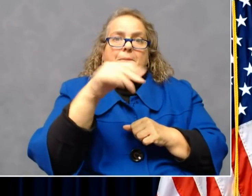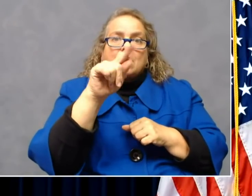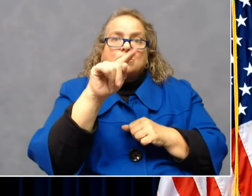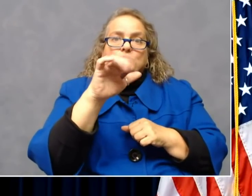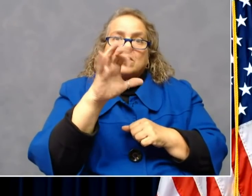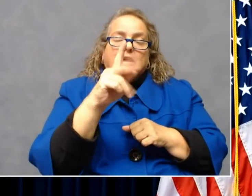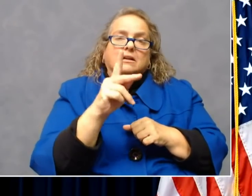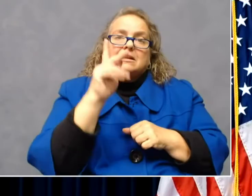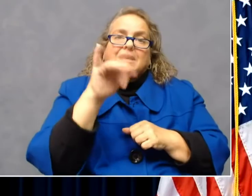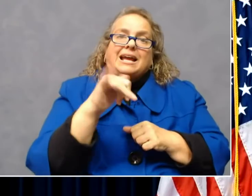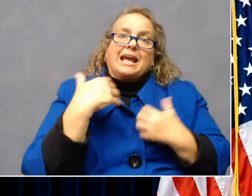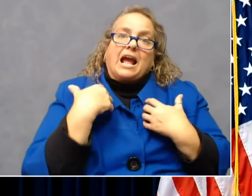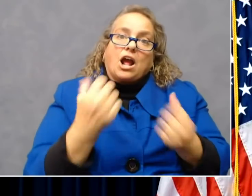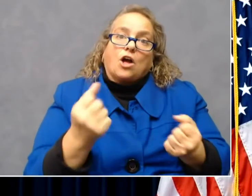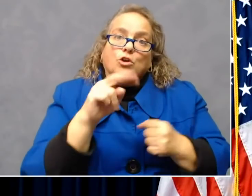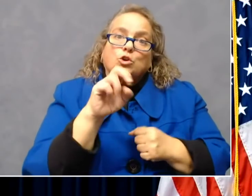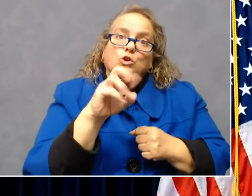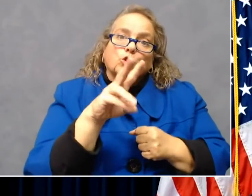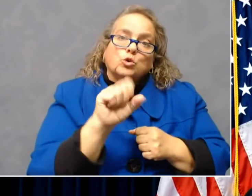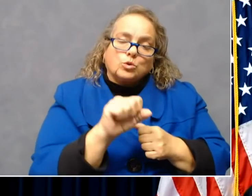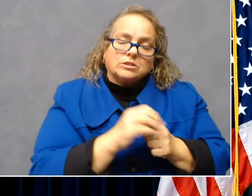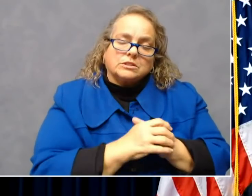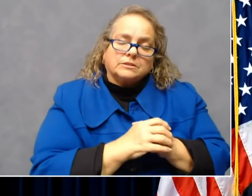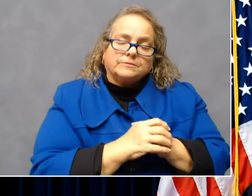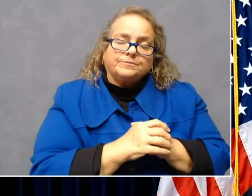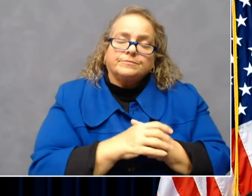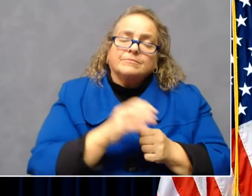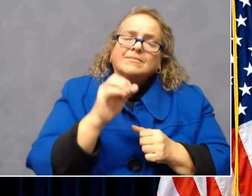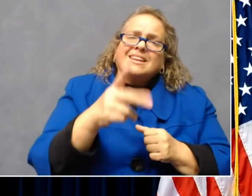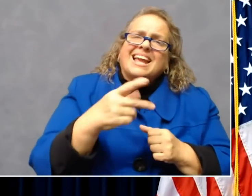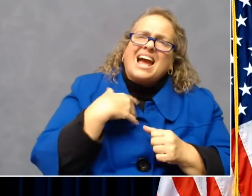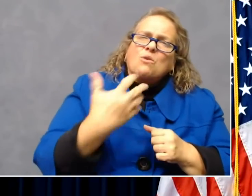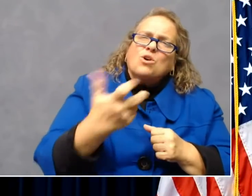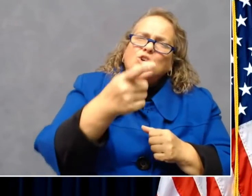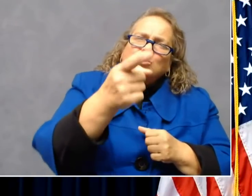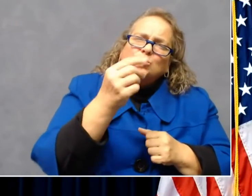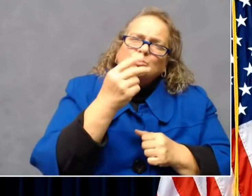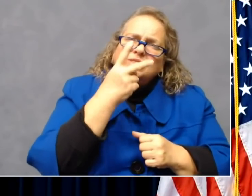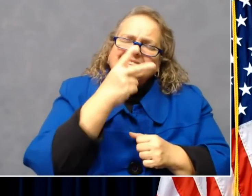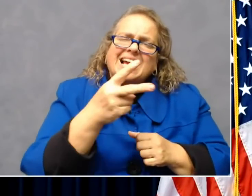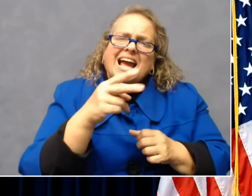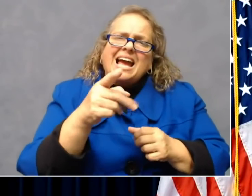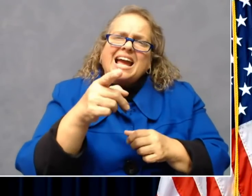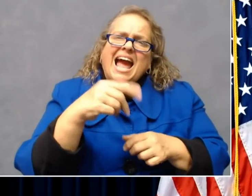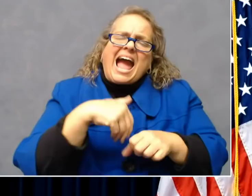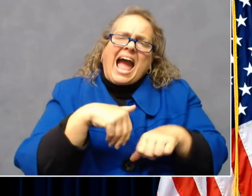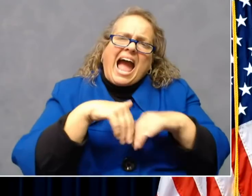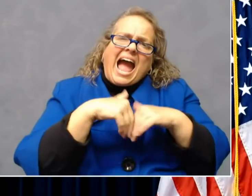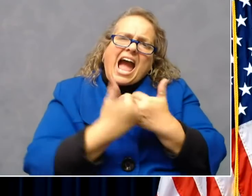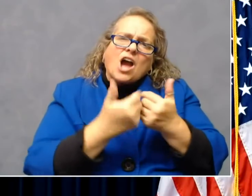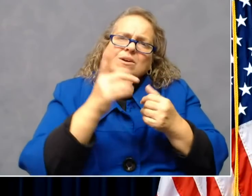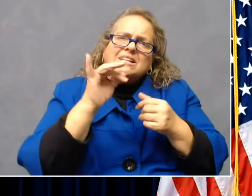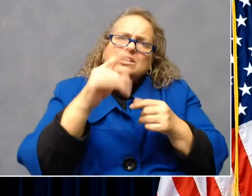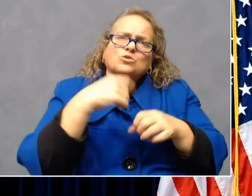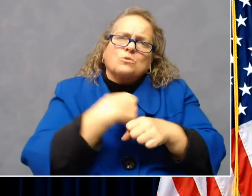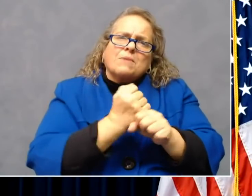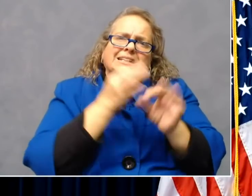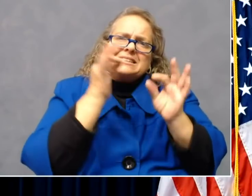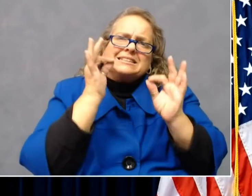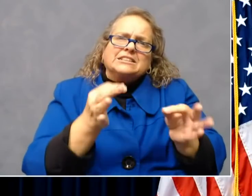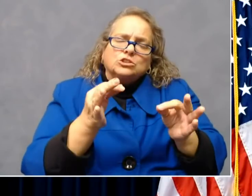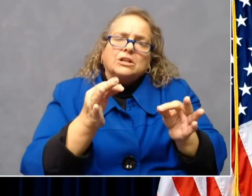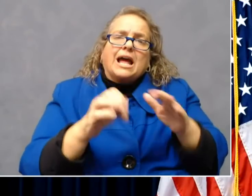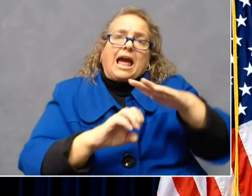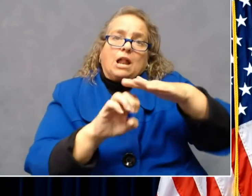see if you can talk a little bit about how you made the decision to let elementary schools go back on December 7th, but middle and high school